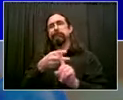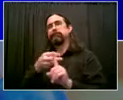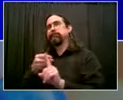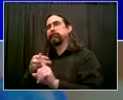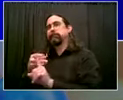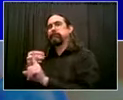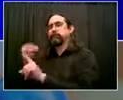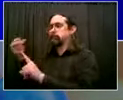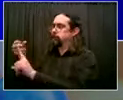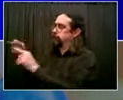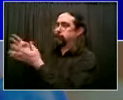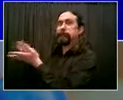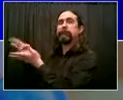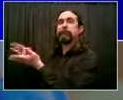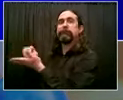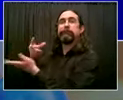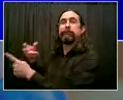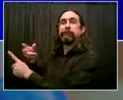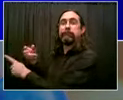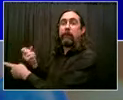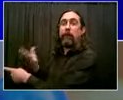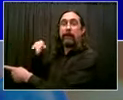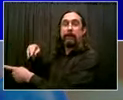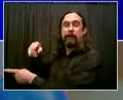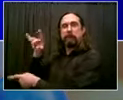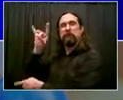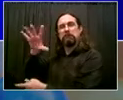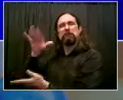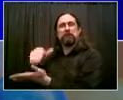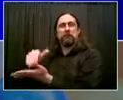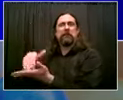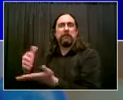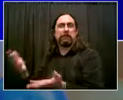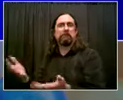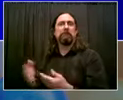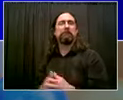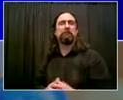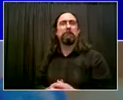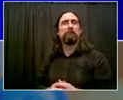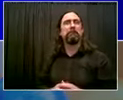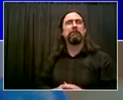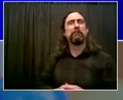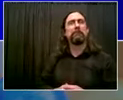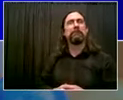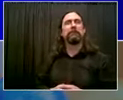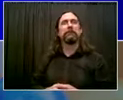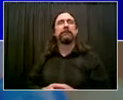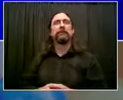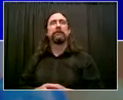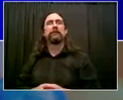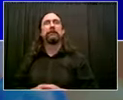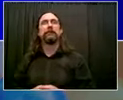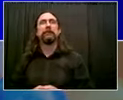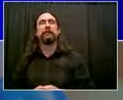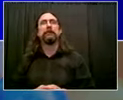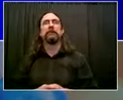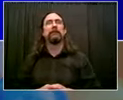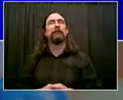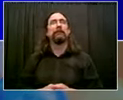Now, this is wonderful. 8.5, specifically 8,520,047